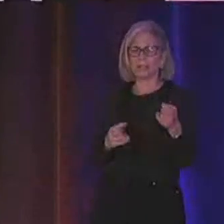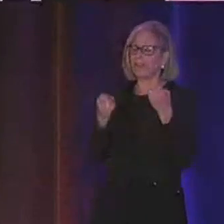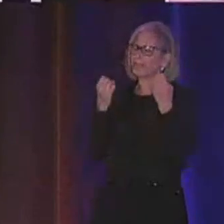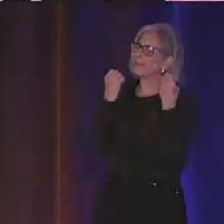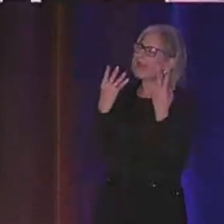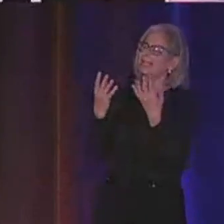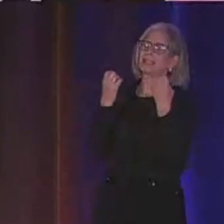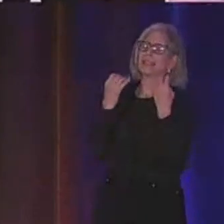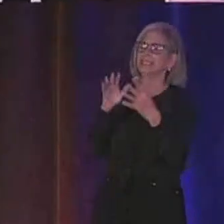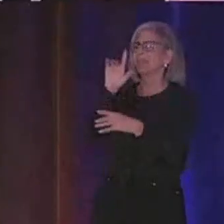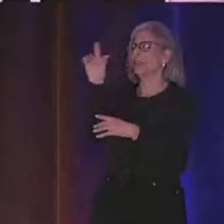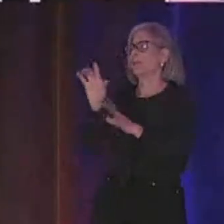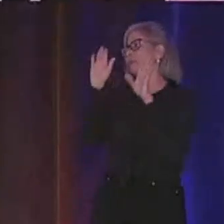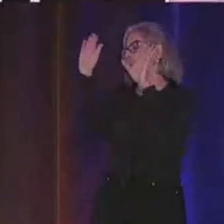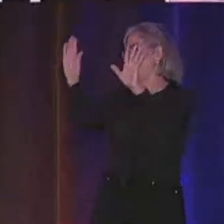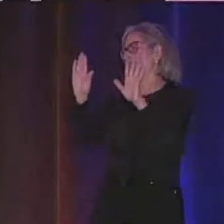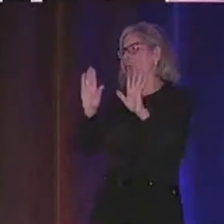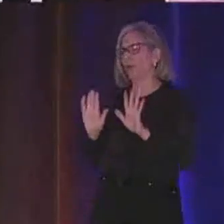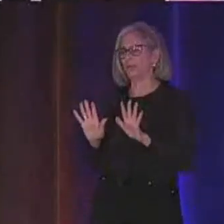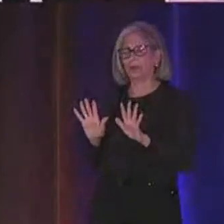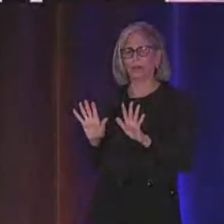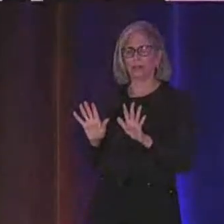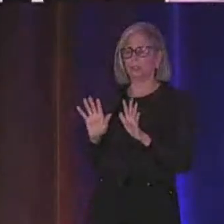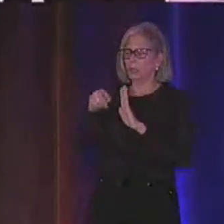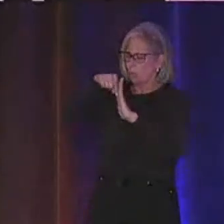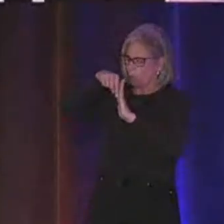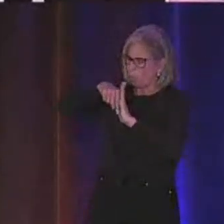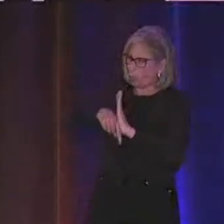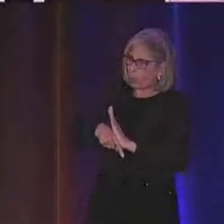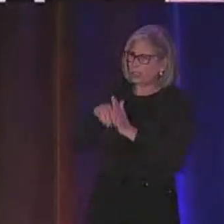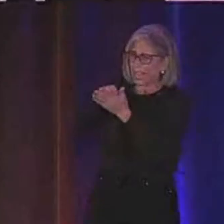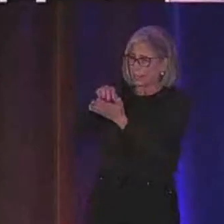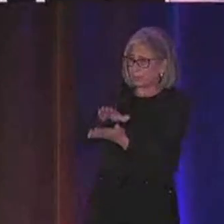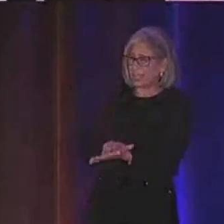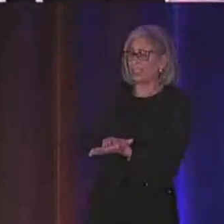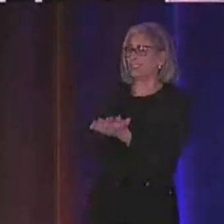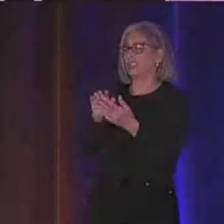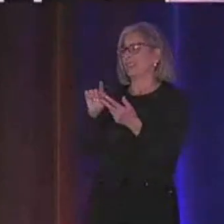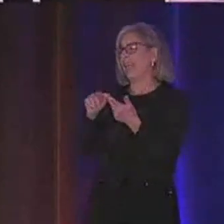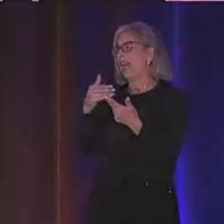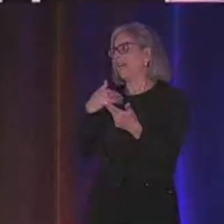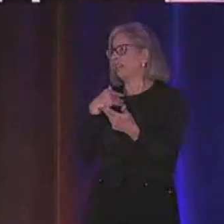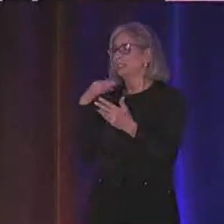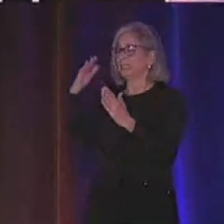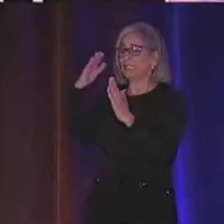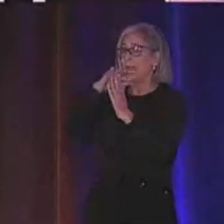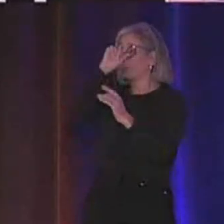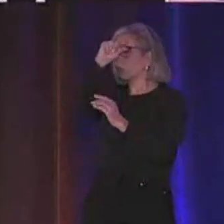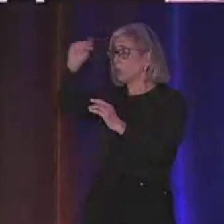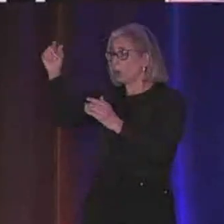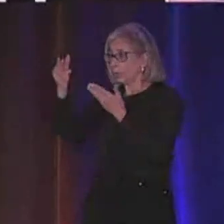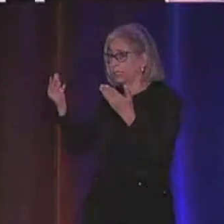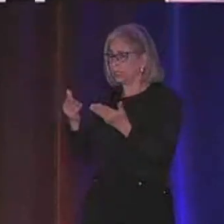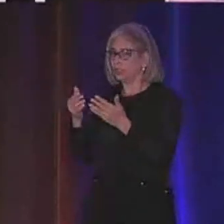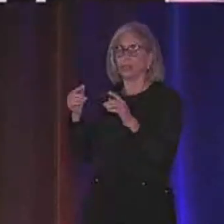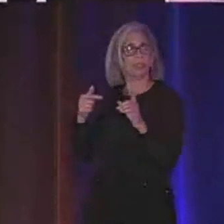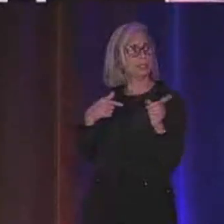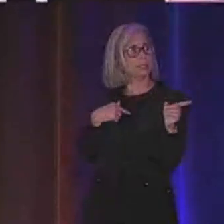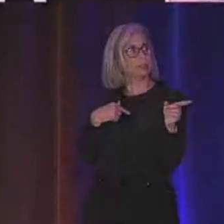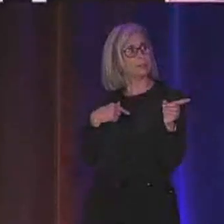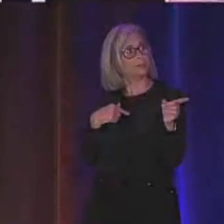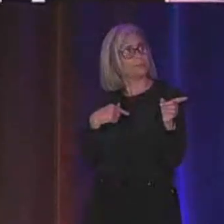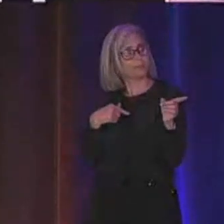of great libraries. These are just the ones they have extensive documentation for. We're going to look at the top row here: React 3 Fiber,